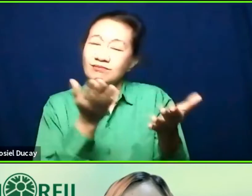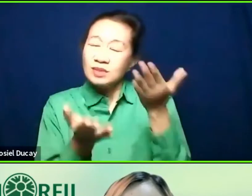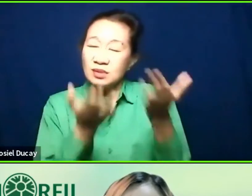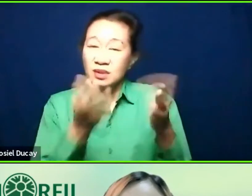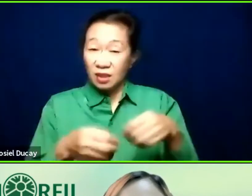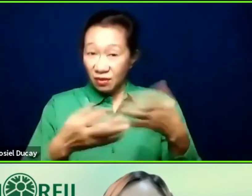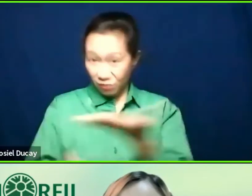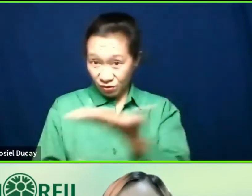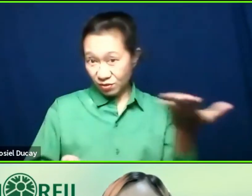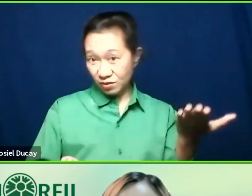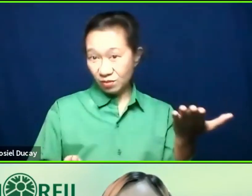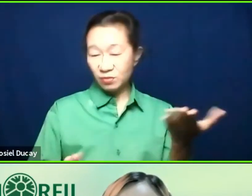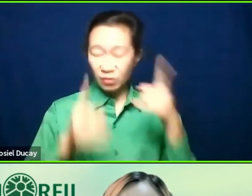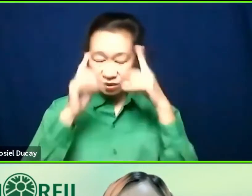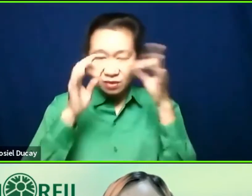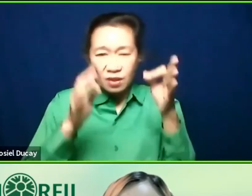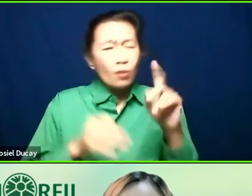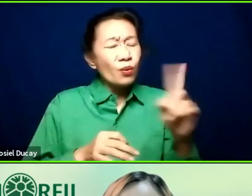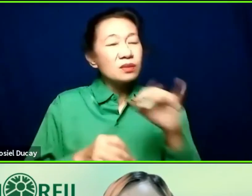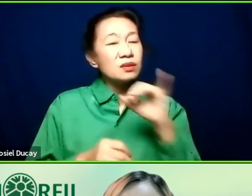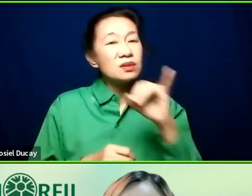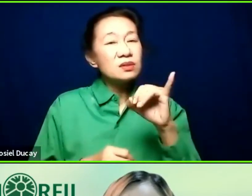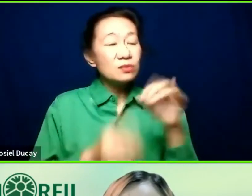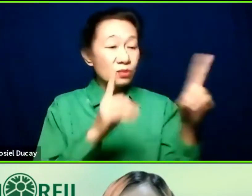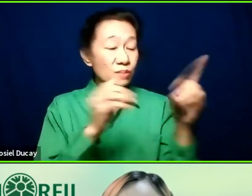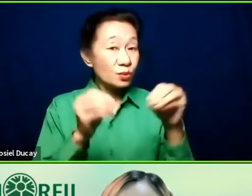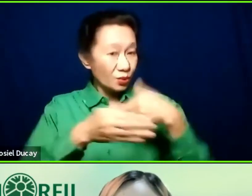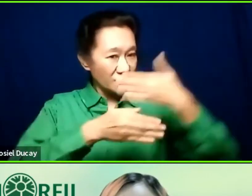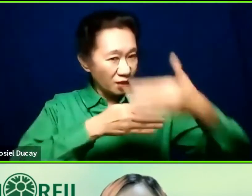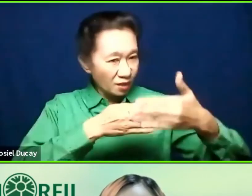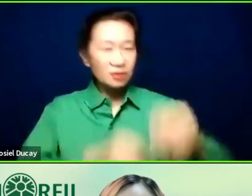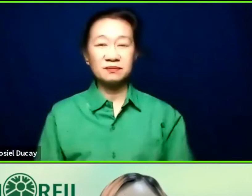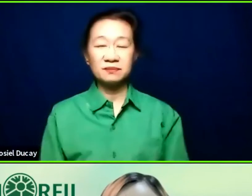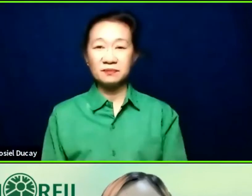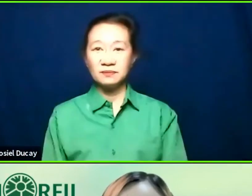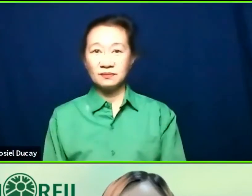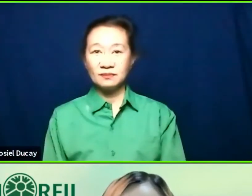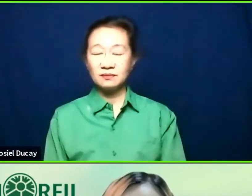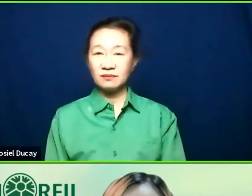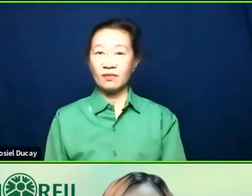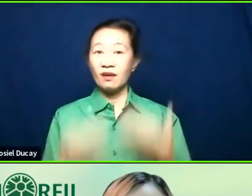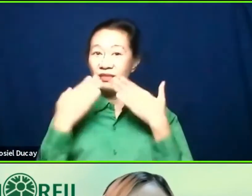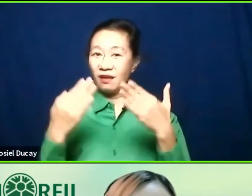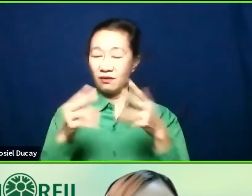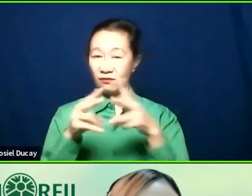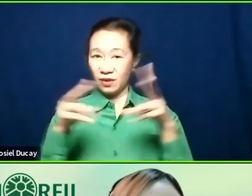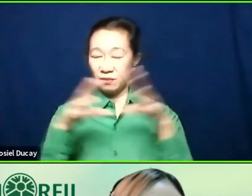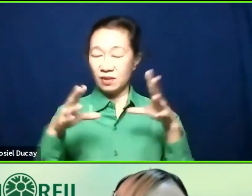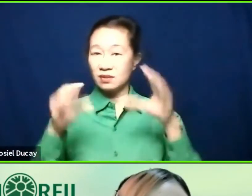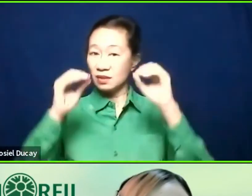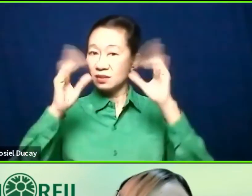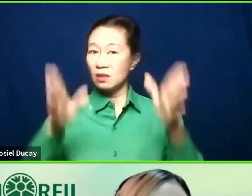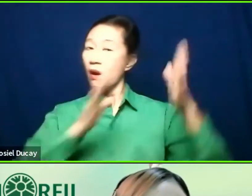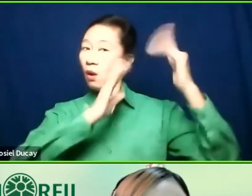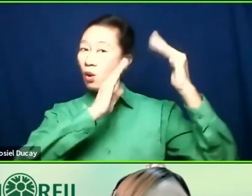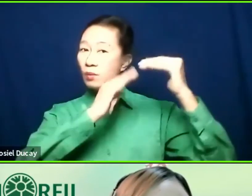some insight po, no, of what to do next. Thank you very much, Teach. So I hope